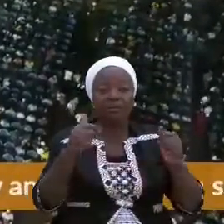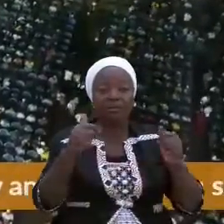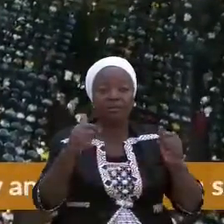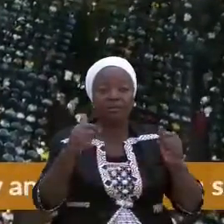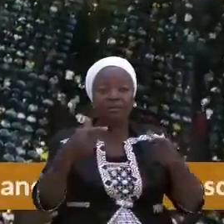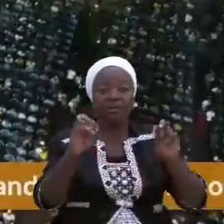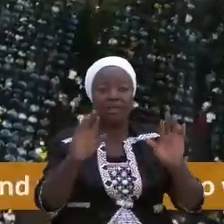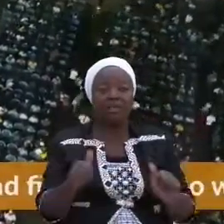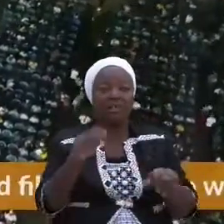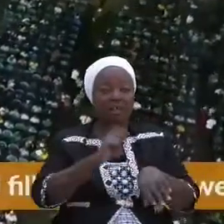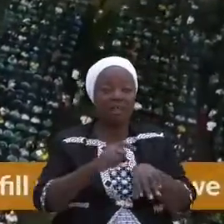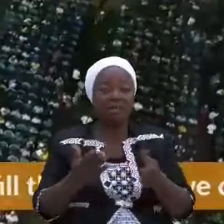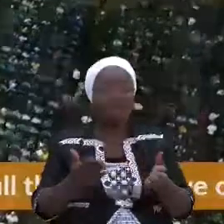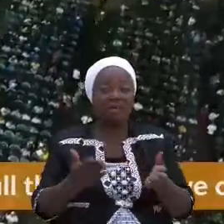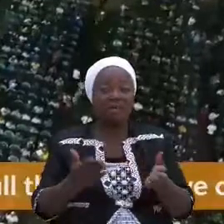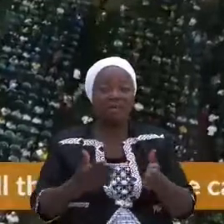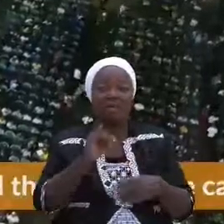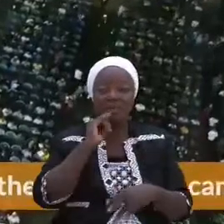in the afternoon